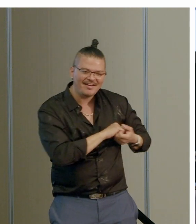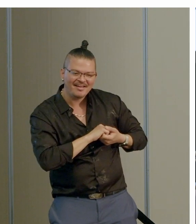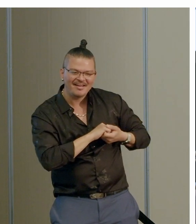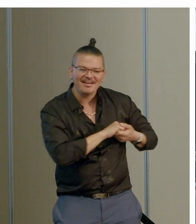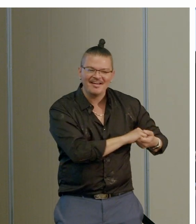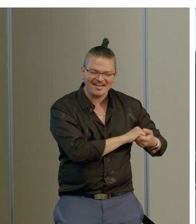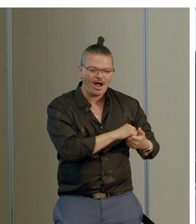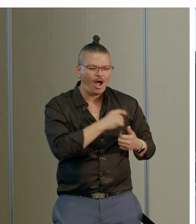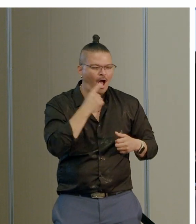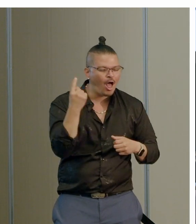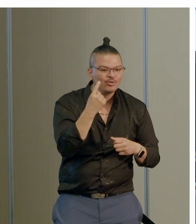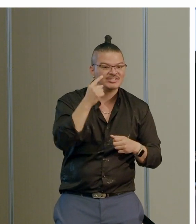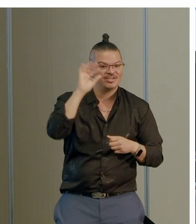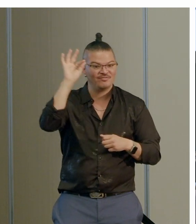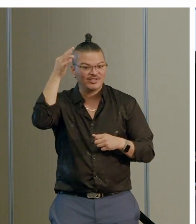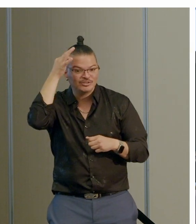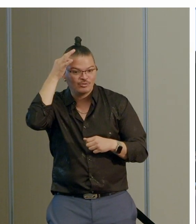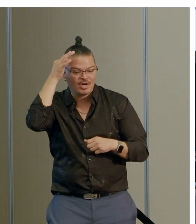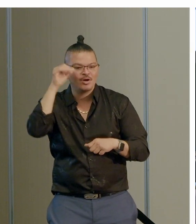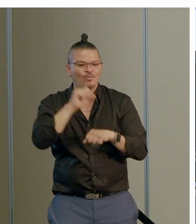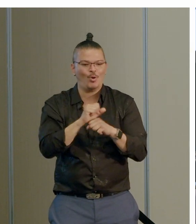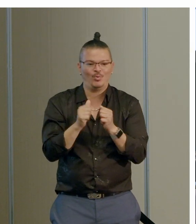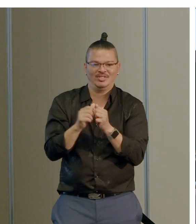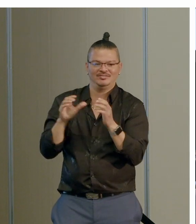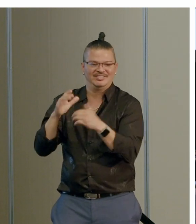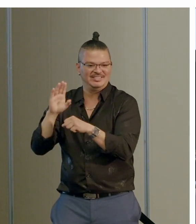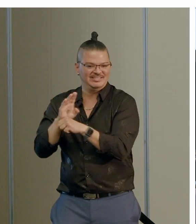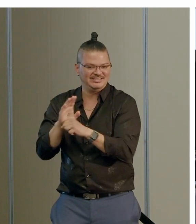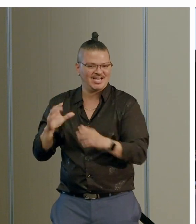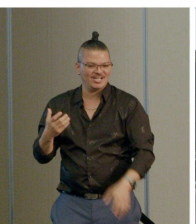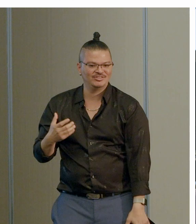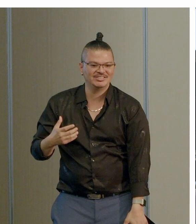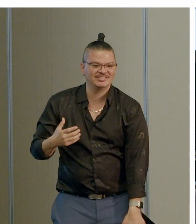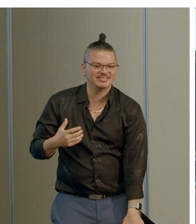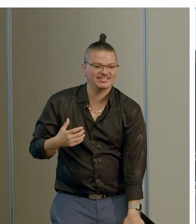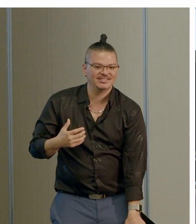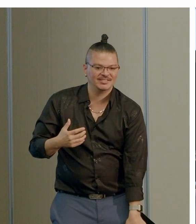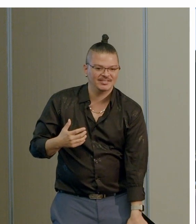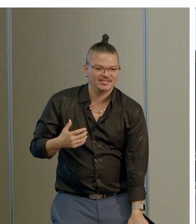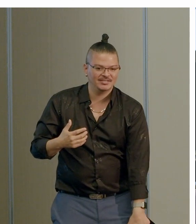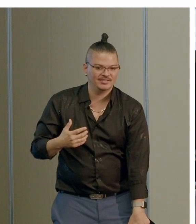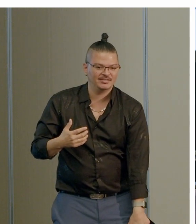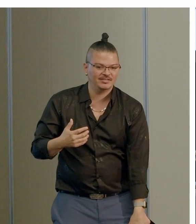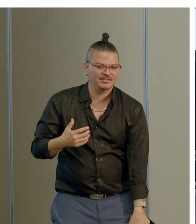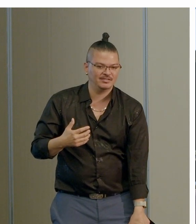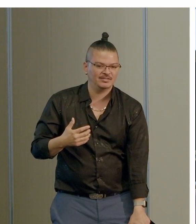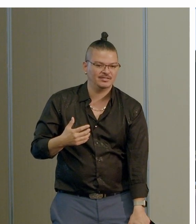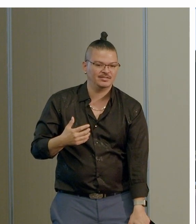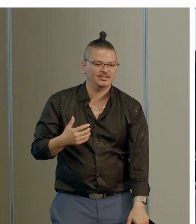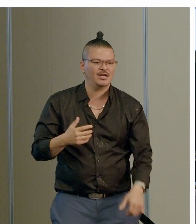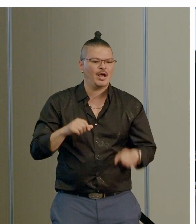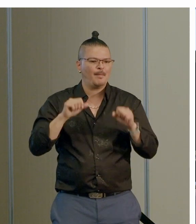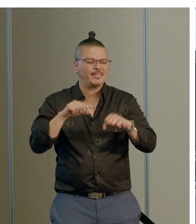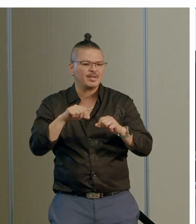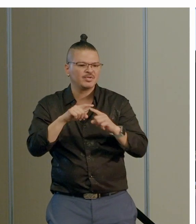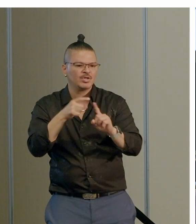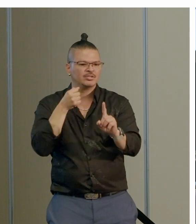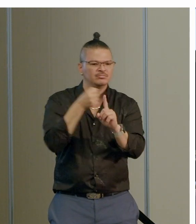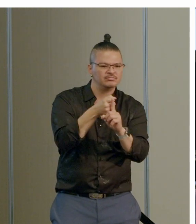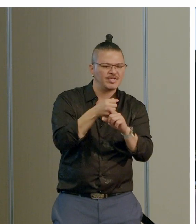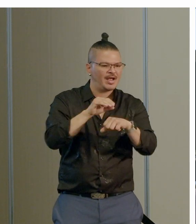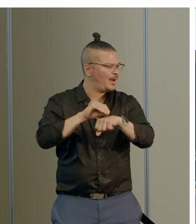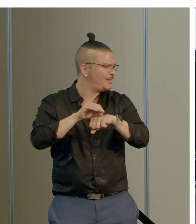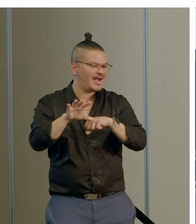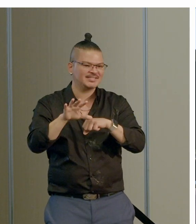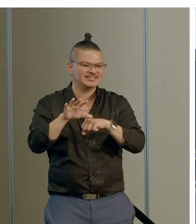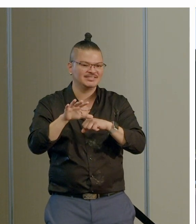and industry because of the nature of my position. But to see the possible impact for state and local governments, I thought this was